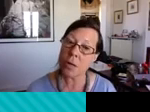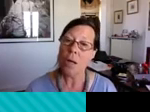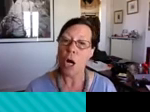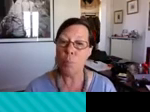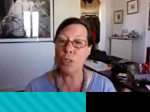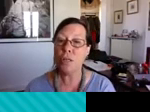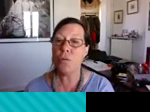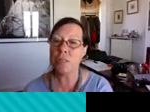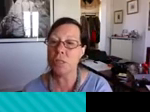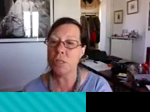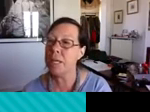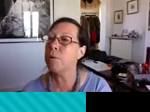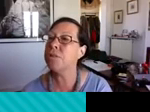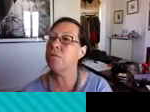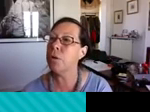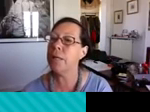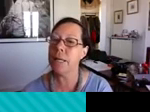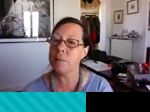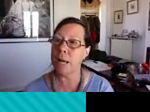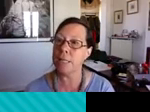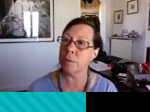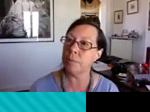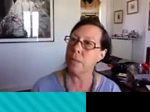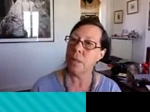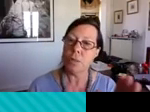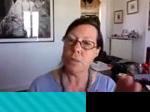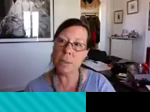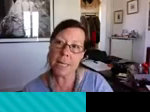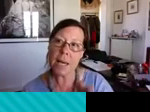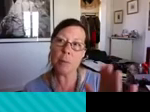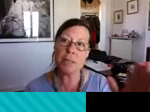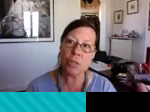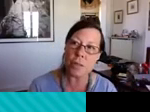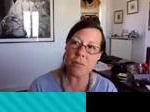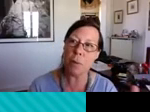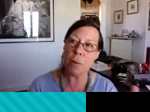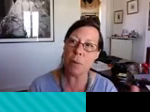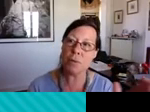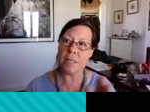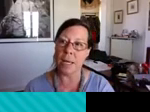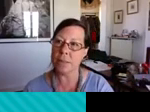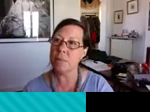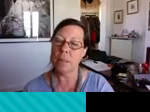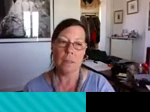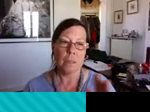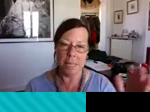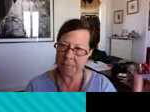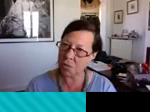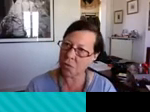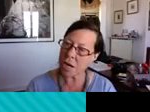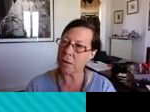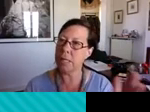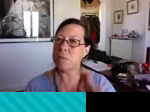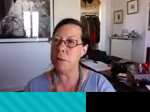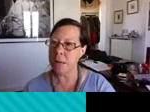however, are pushing for as much in-person voting as possible. So it lays out the positions of both sides. It's